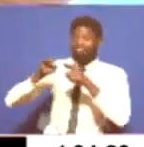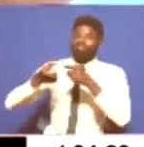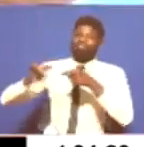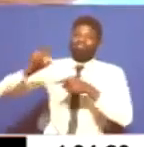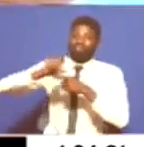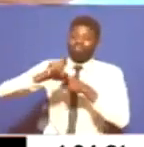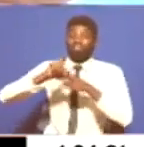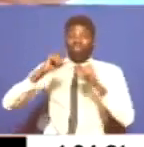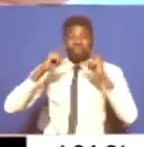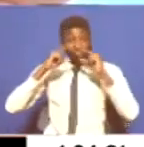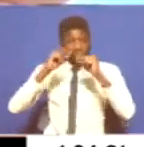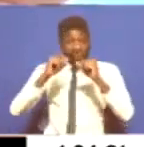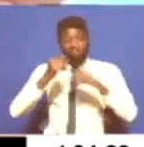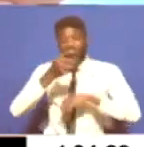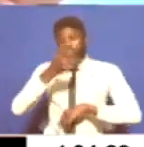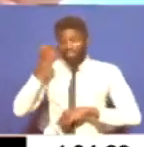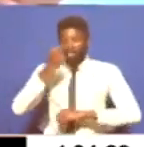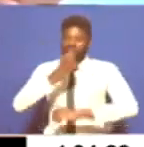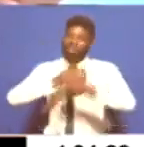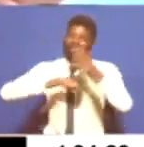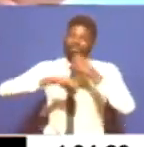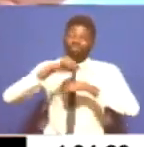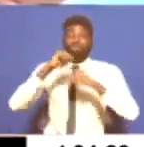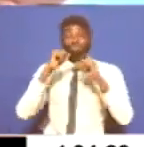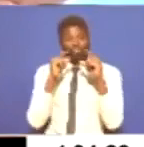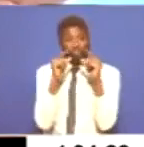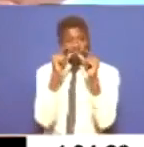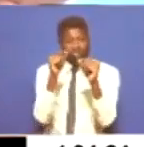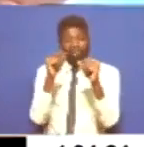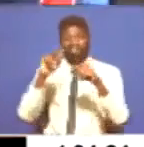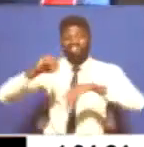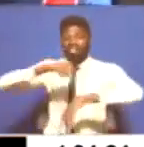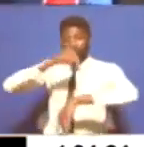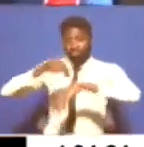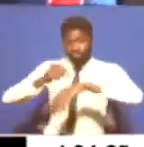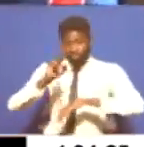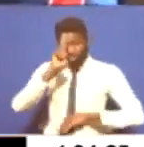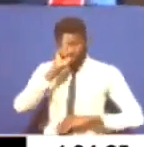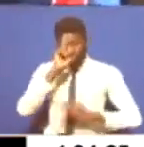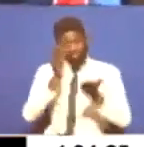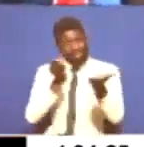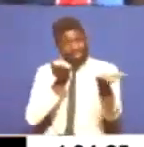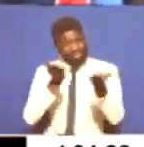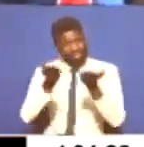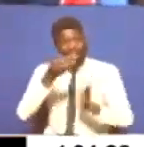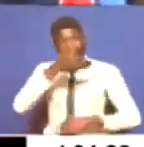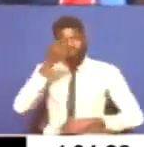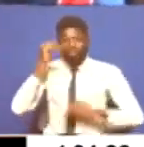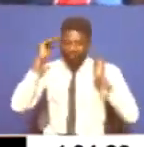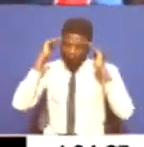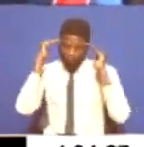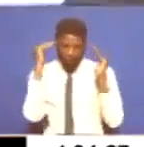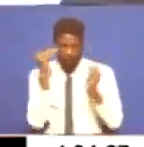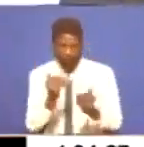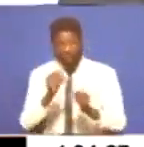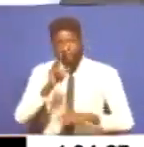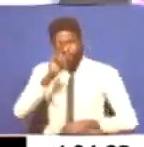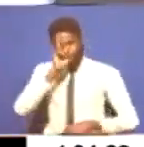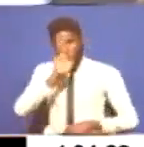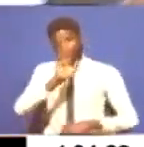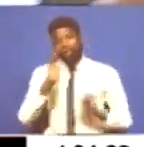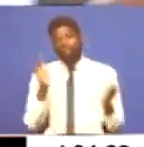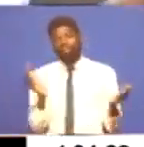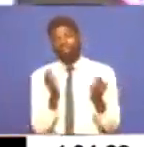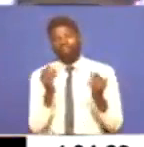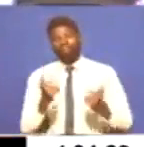action. He said that it was time for the National Police Service to pay keen attention to the officers' welfare and